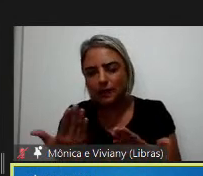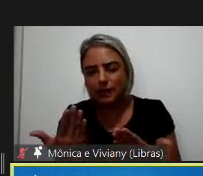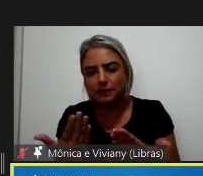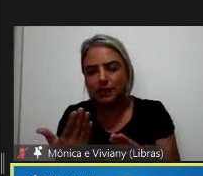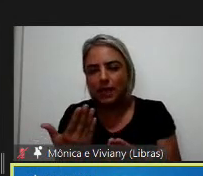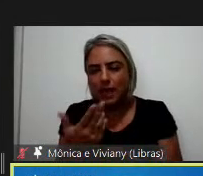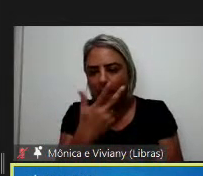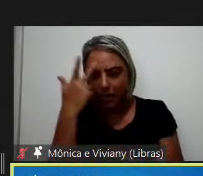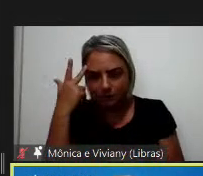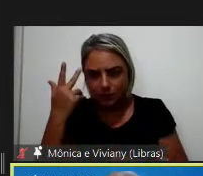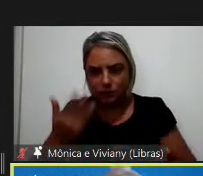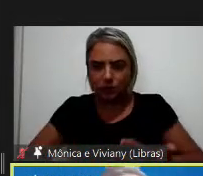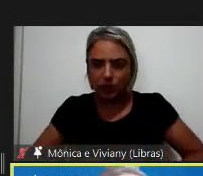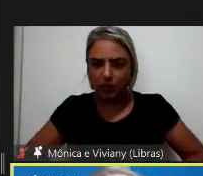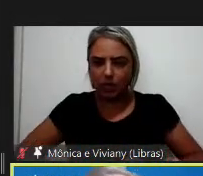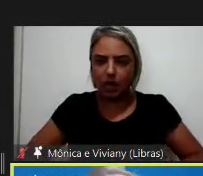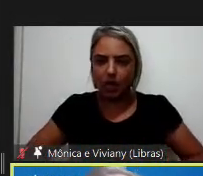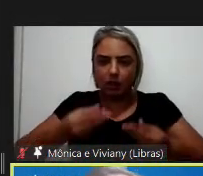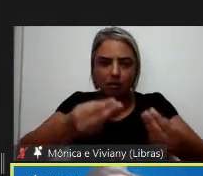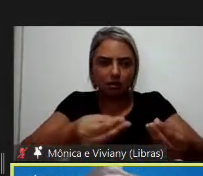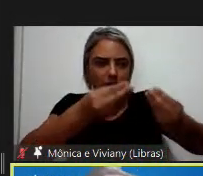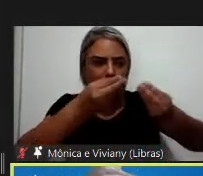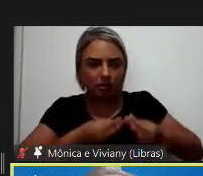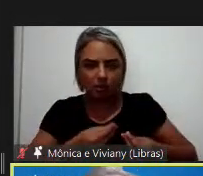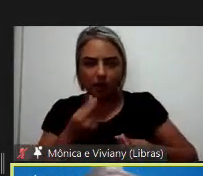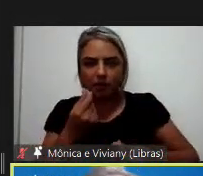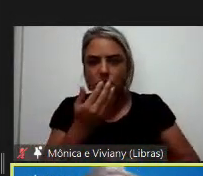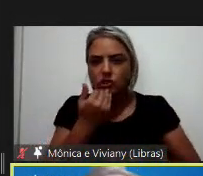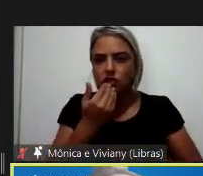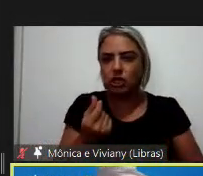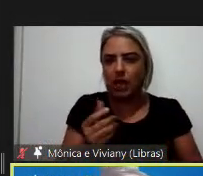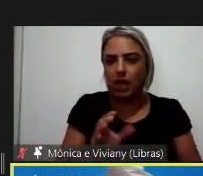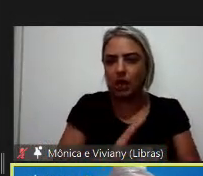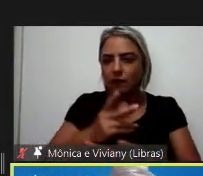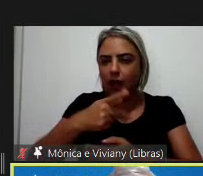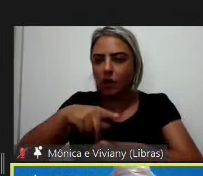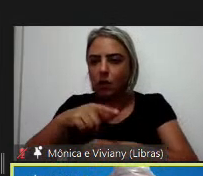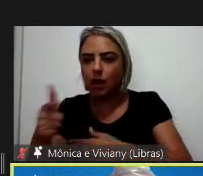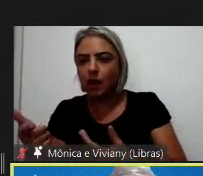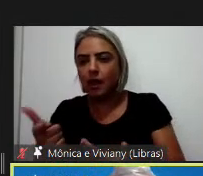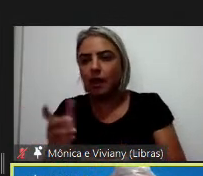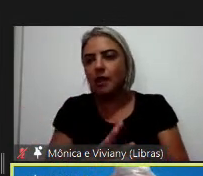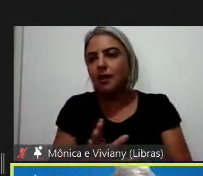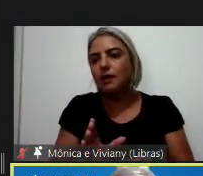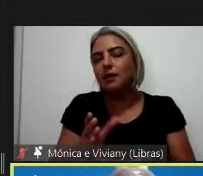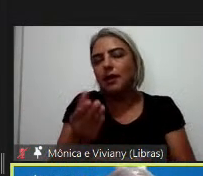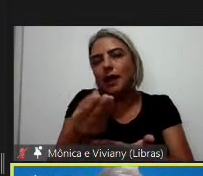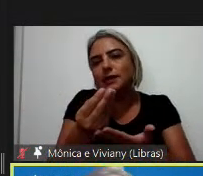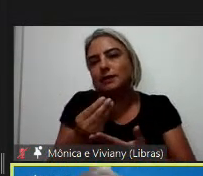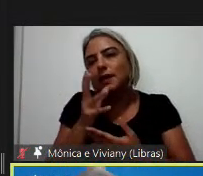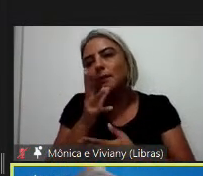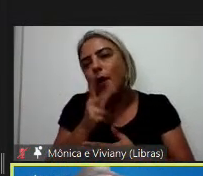from different work streams, and they don't receive it in an optimized way. So there are some